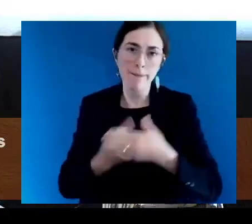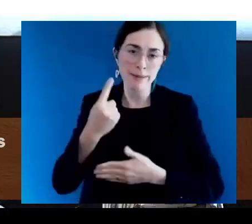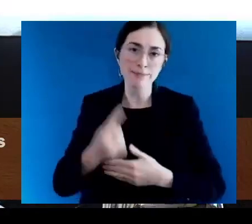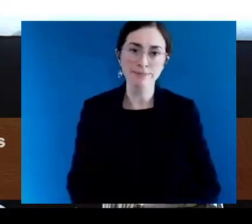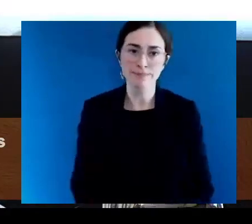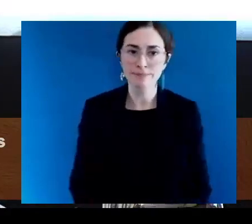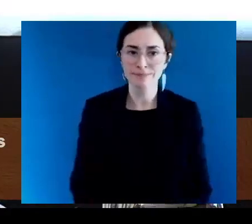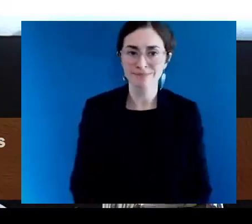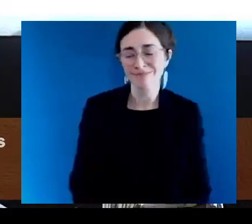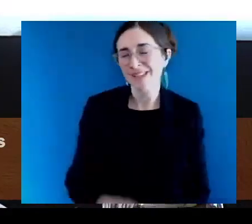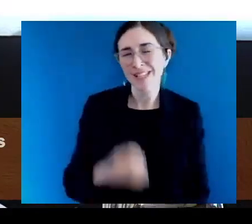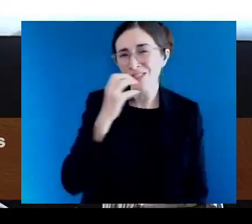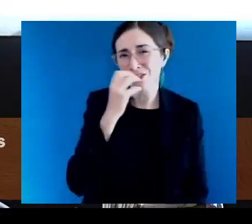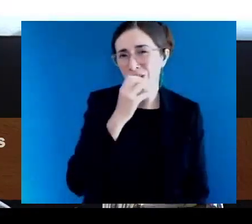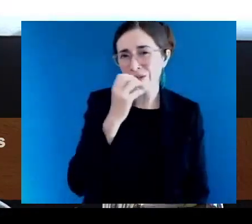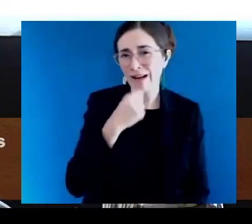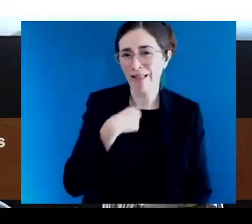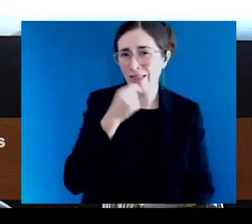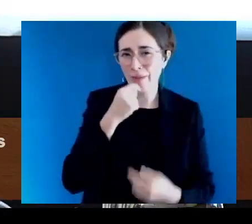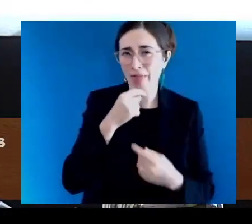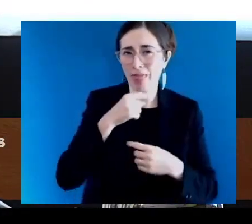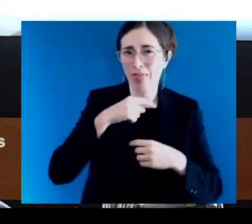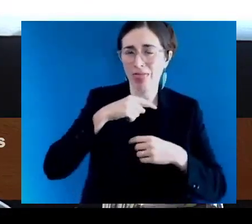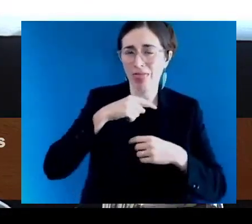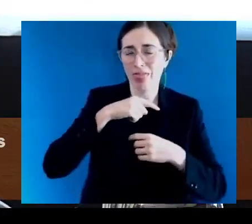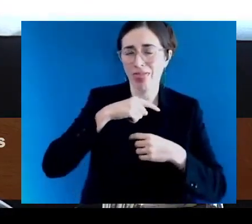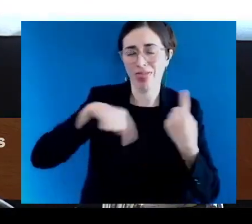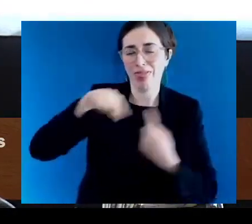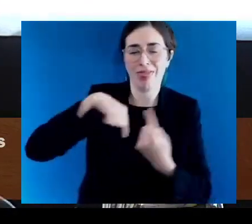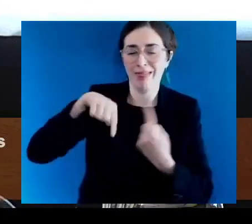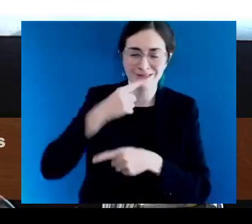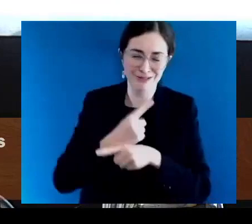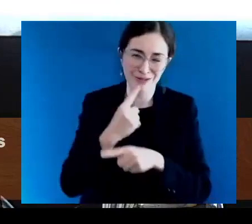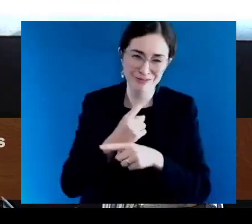sorry, that was not a very eloquent way for me to answer, but I apologise.